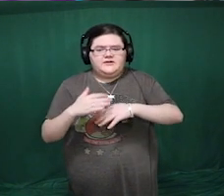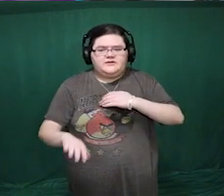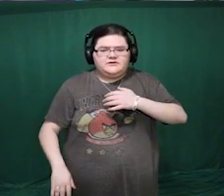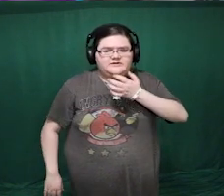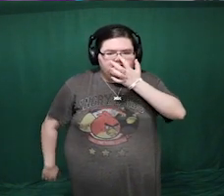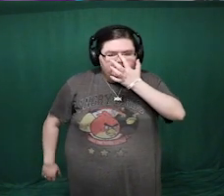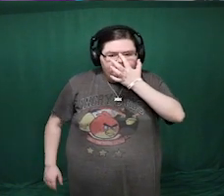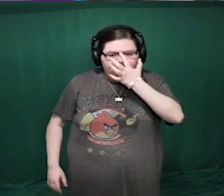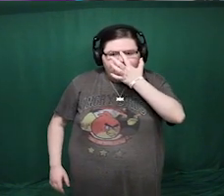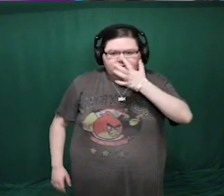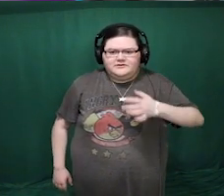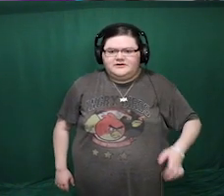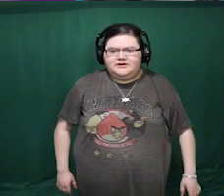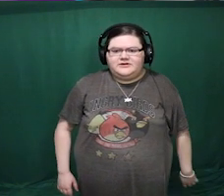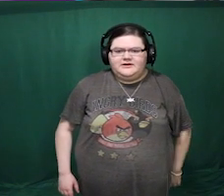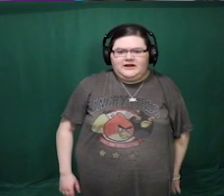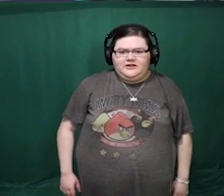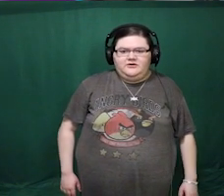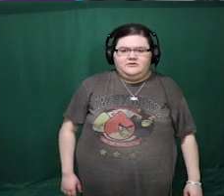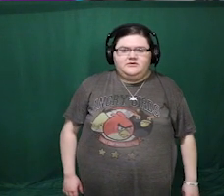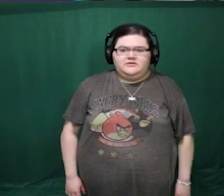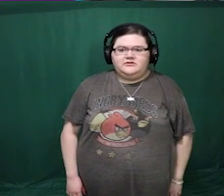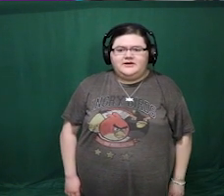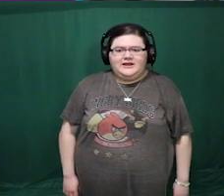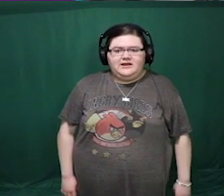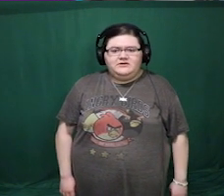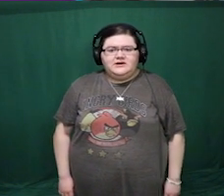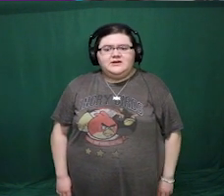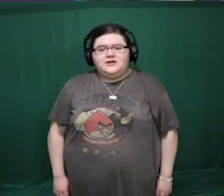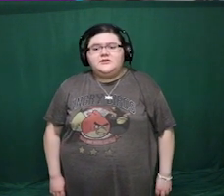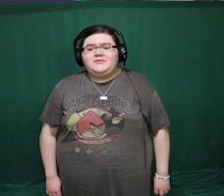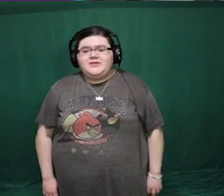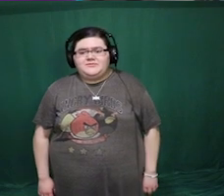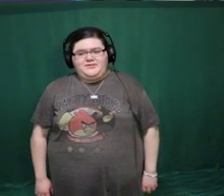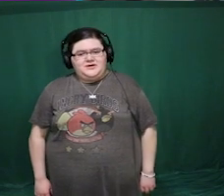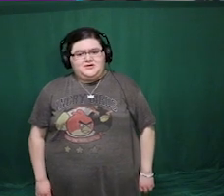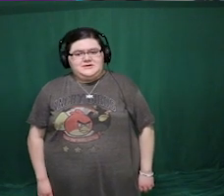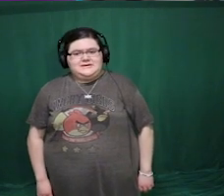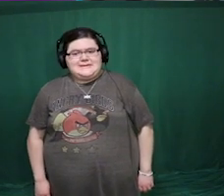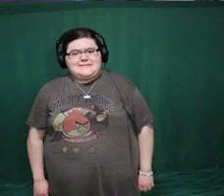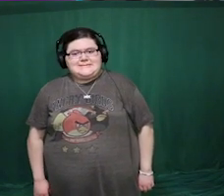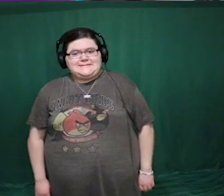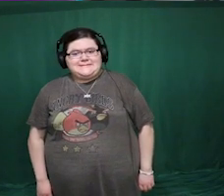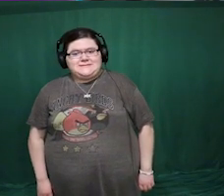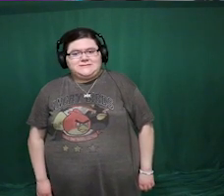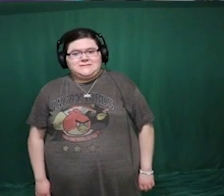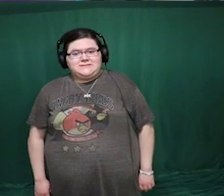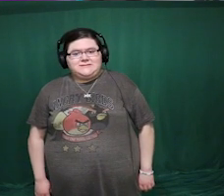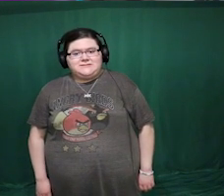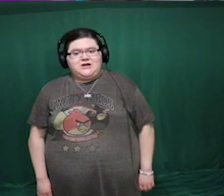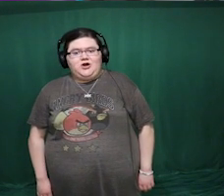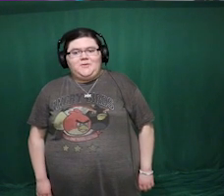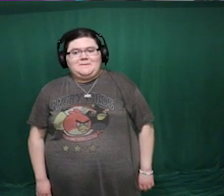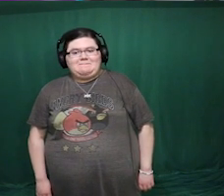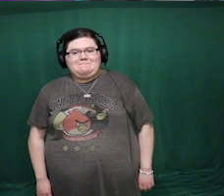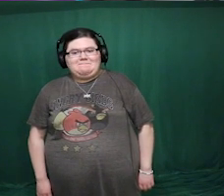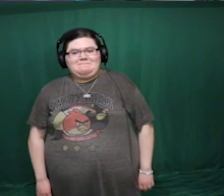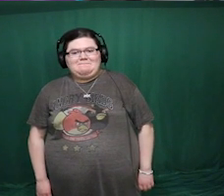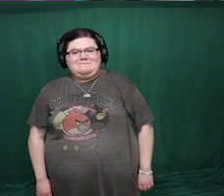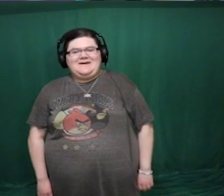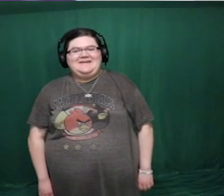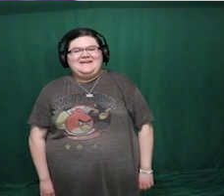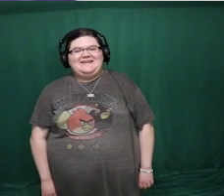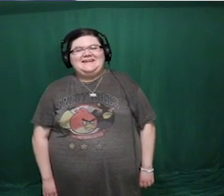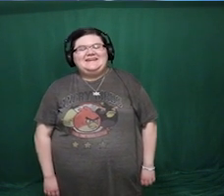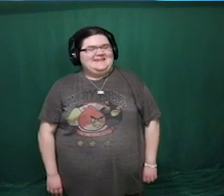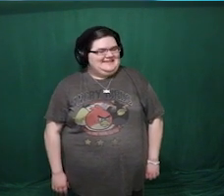I think it's Michael. I think it's who I think it is. Donatello. Donatello? I think it is. No, it might be. It's gotta be. Oh no.